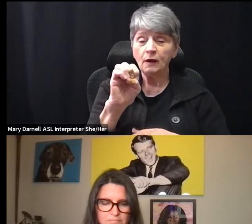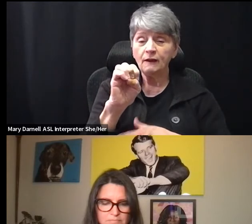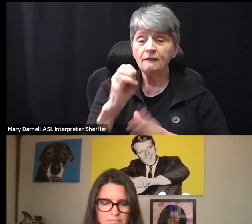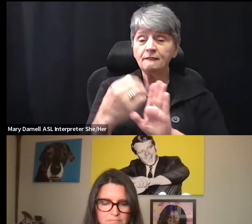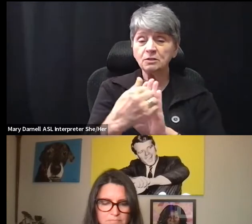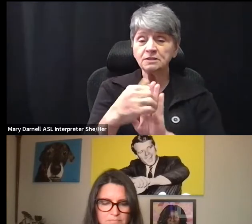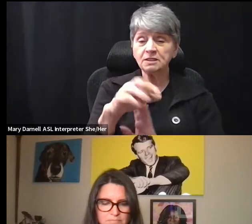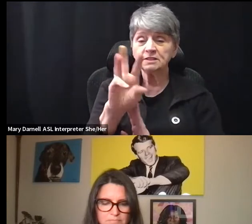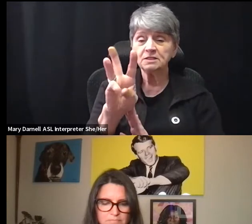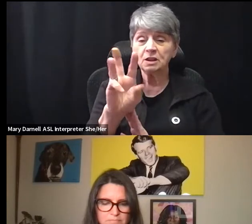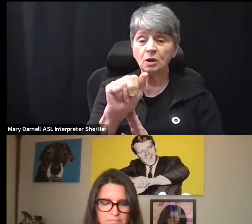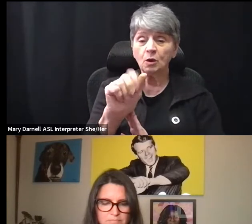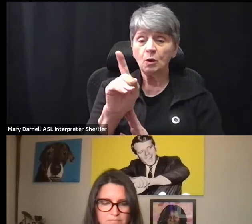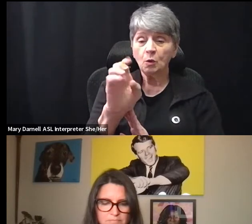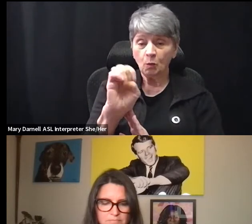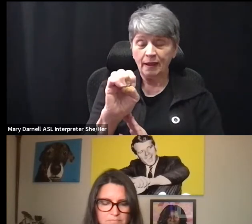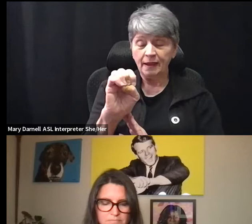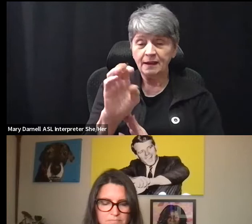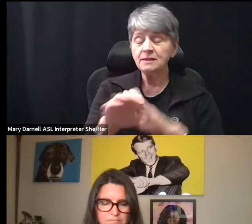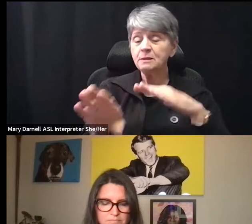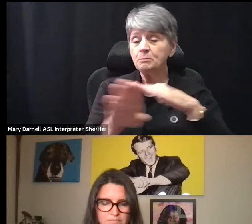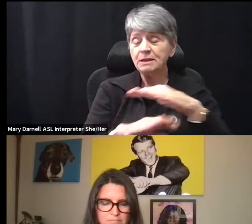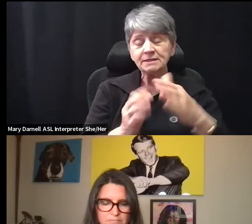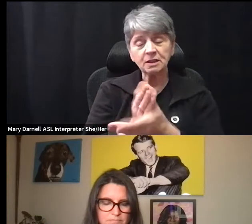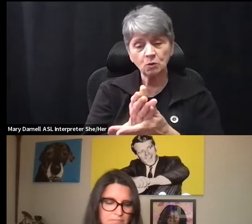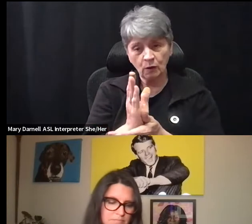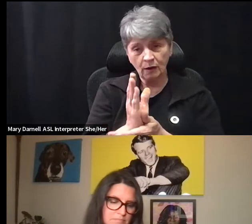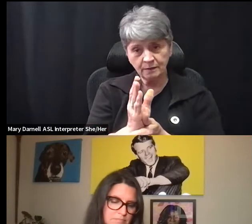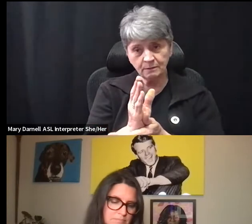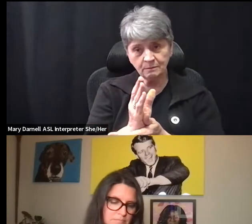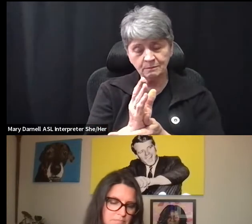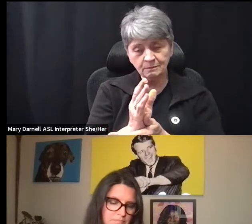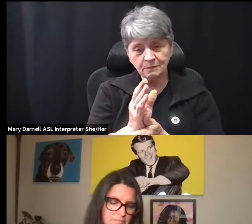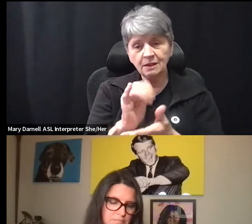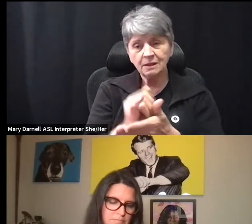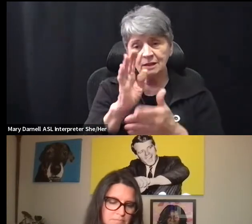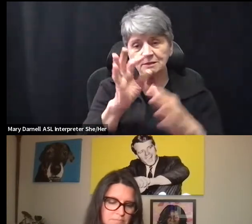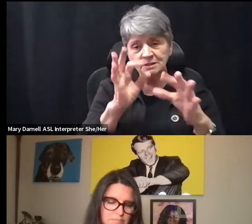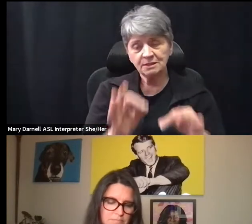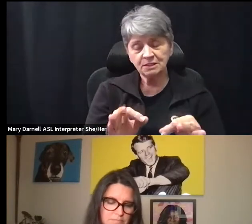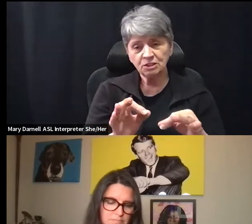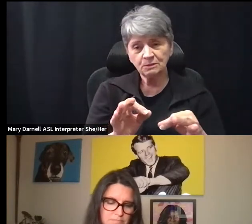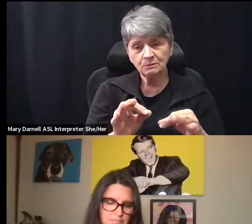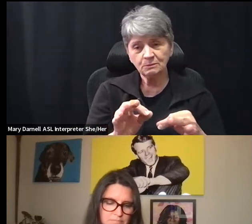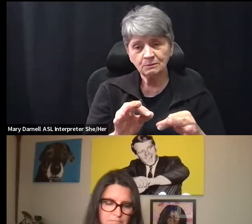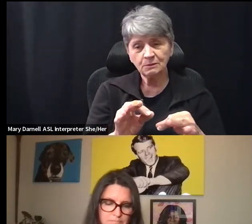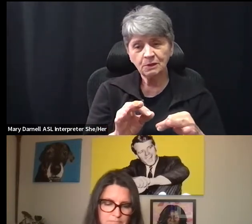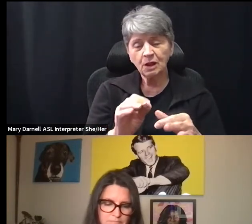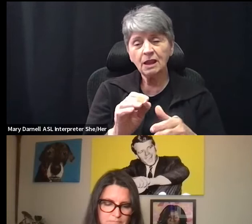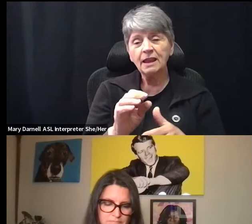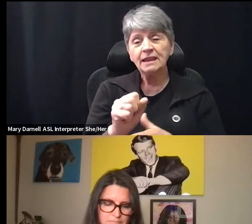an abortion. That decision was rooted in what the court found in Roe v.